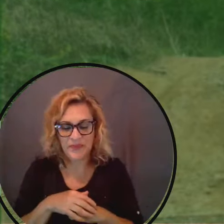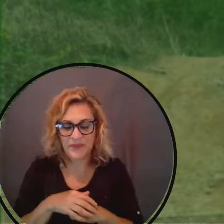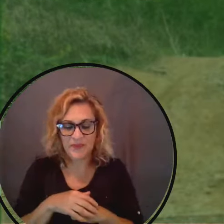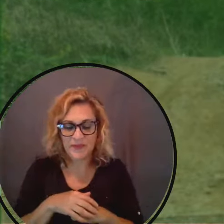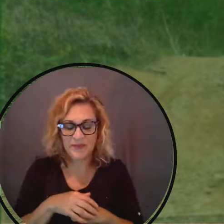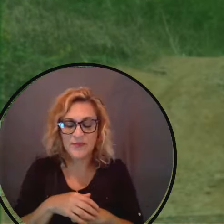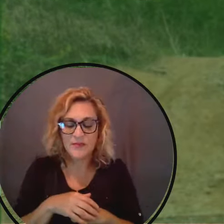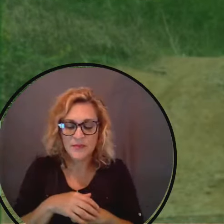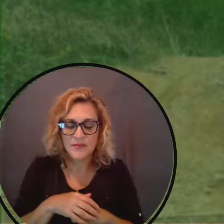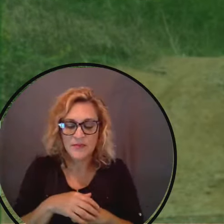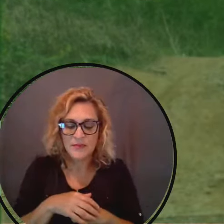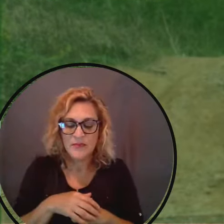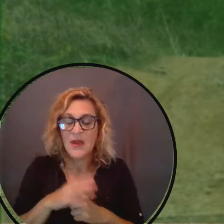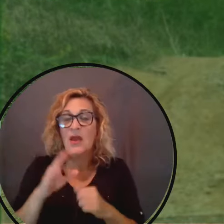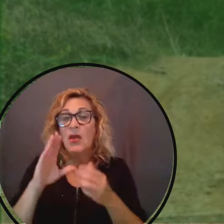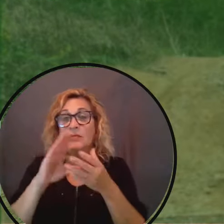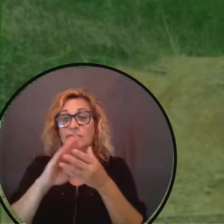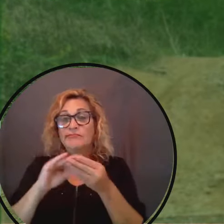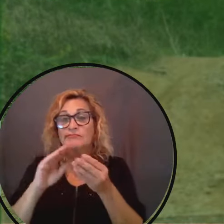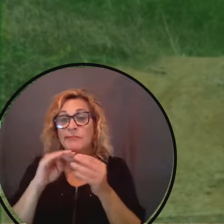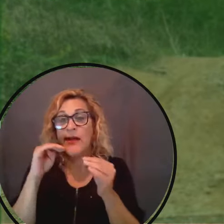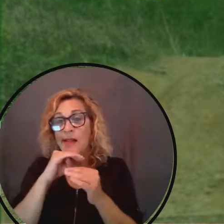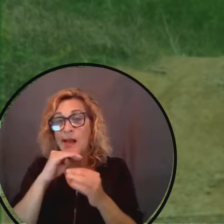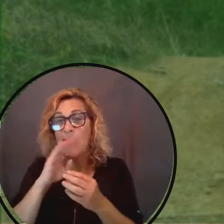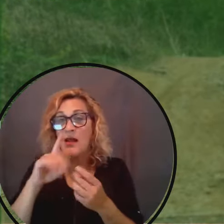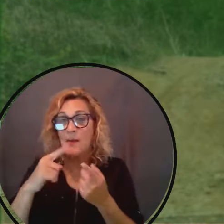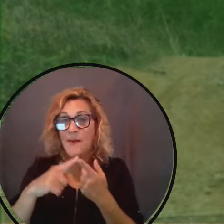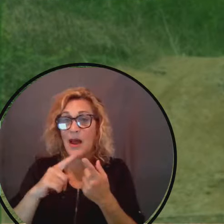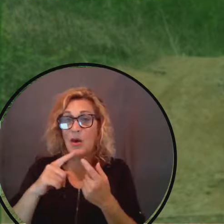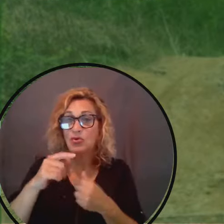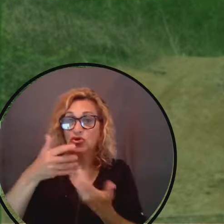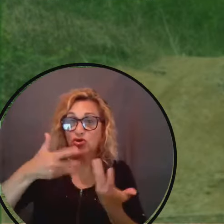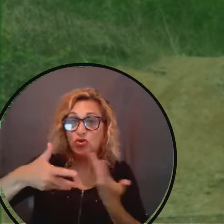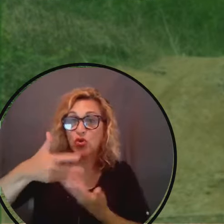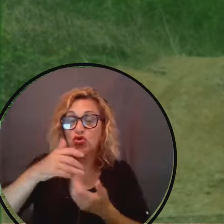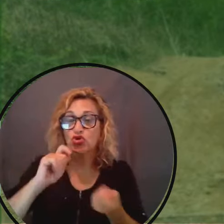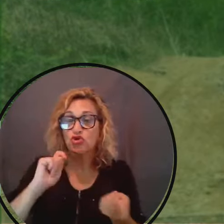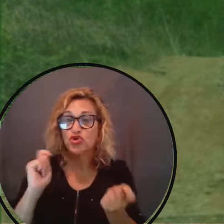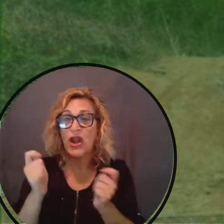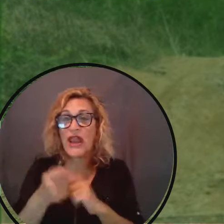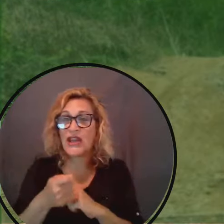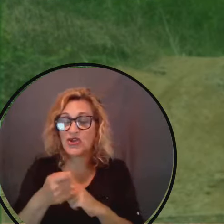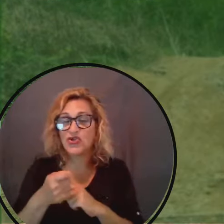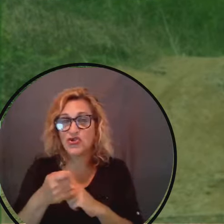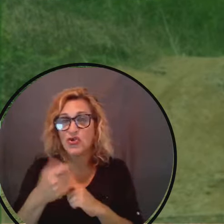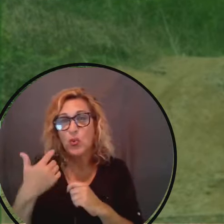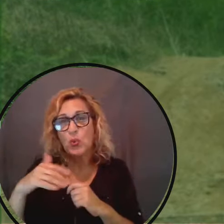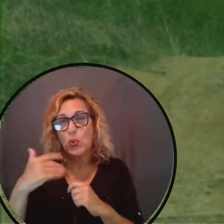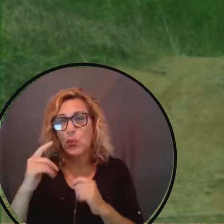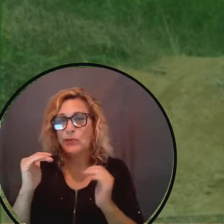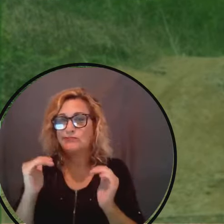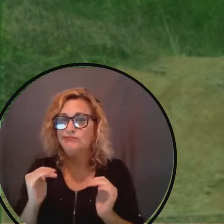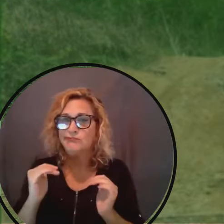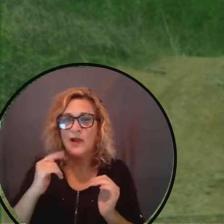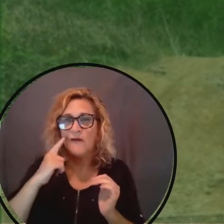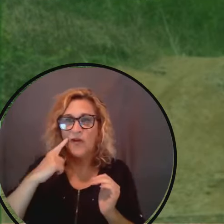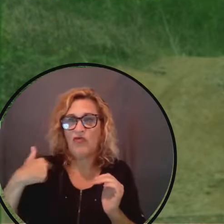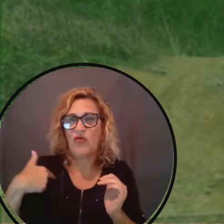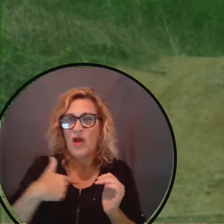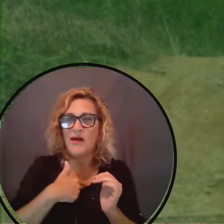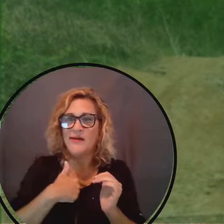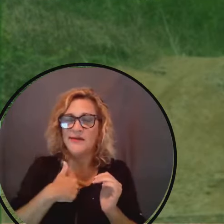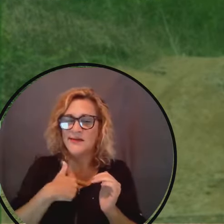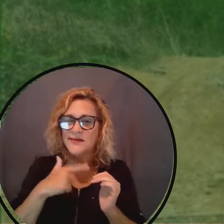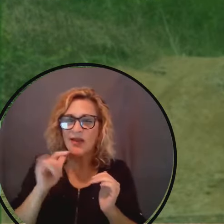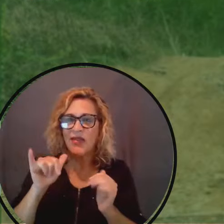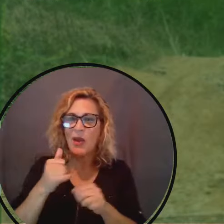change that are so common are very demobilizing for us. And they encourage us to limit our resistance to passive